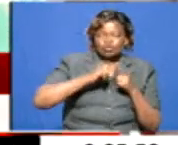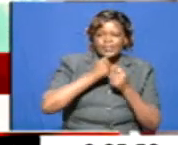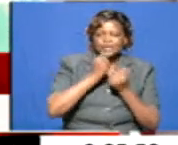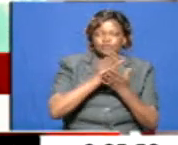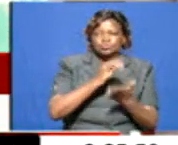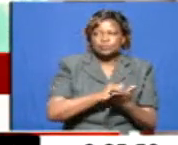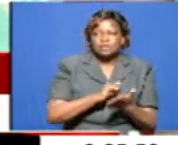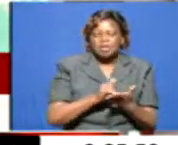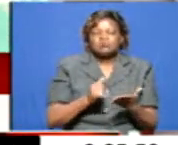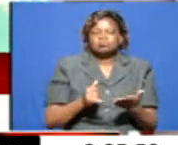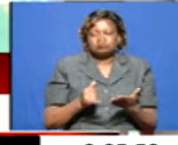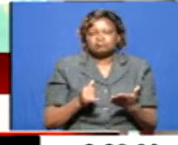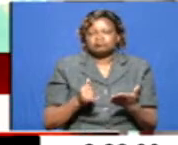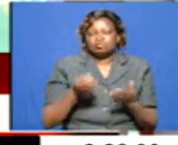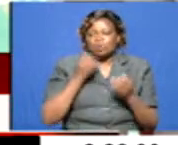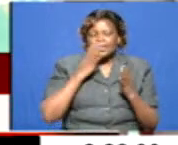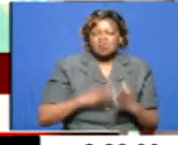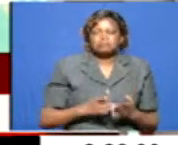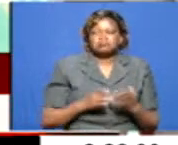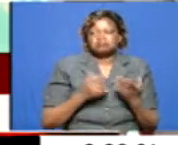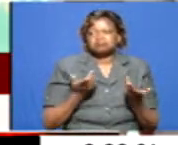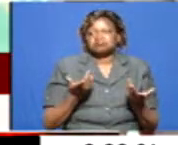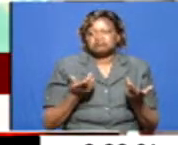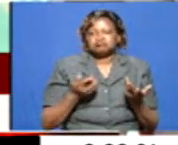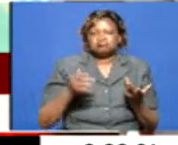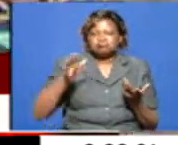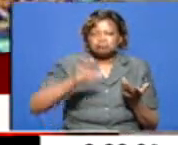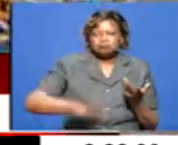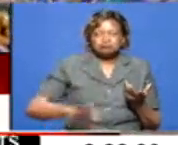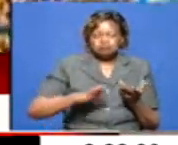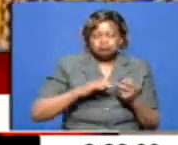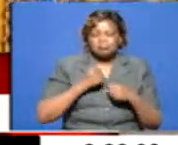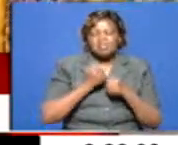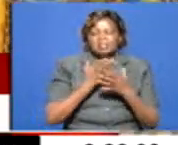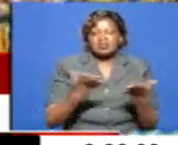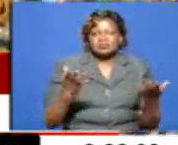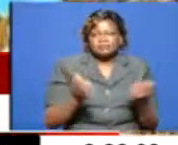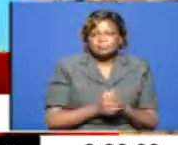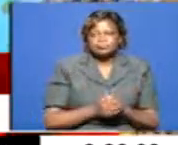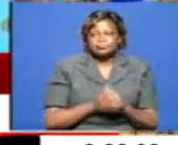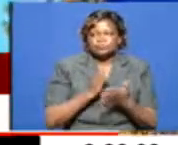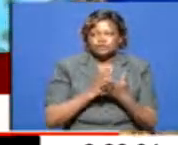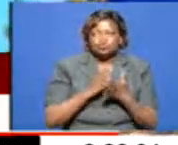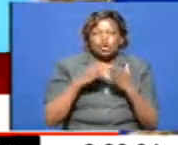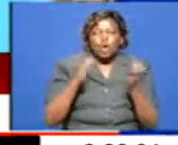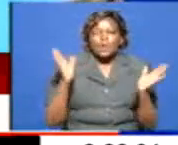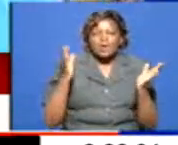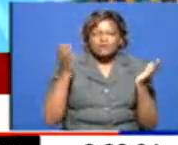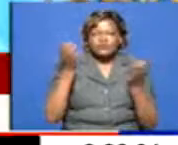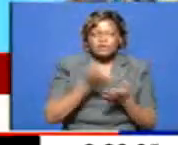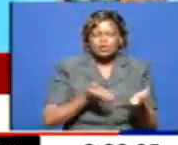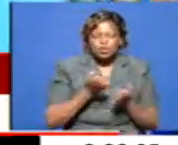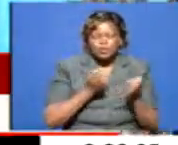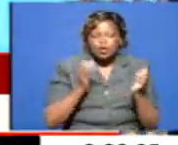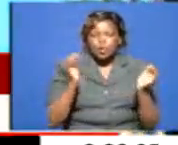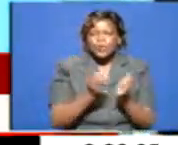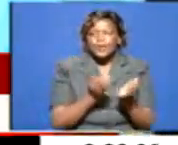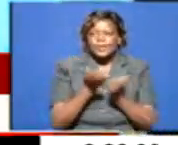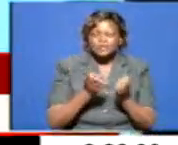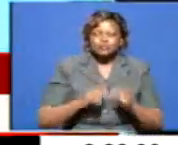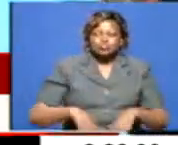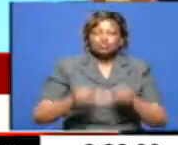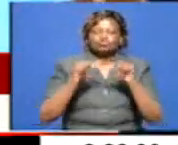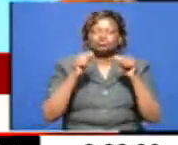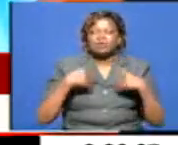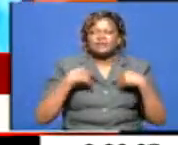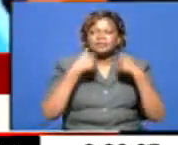our consumption is consumption of locally made material. Despite the reopening of the economy, small businesses continue to face